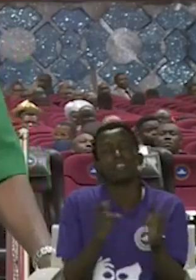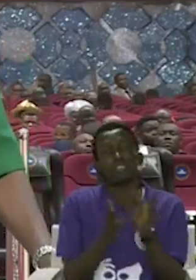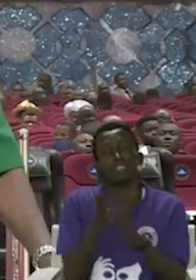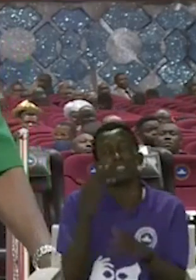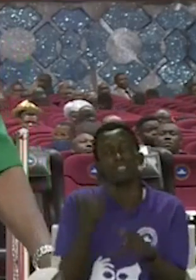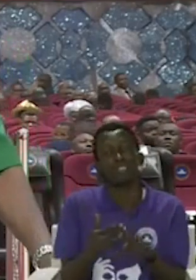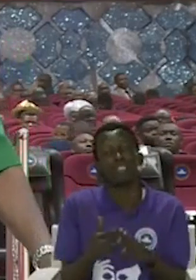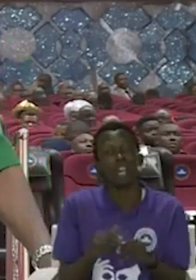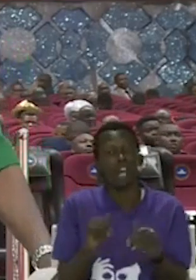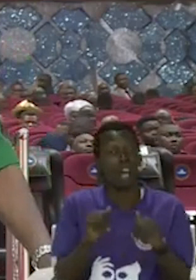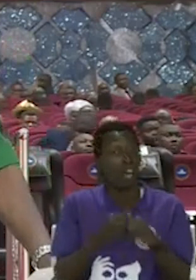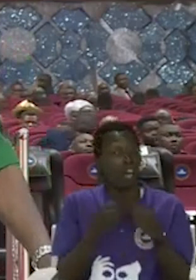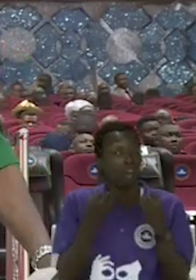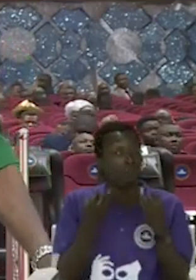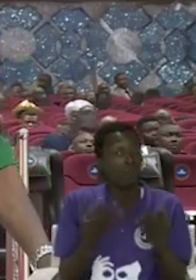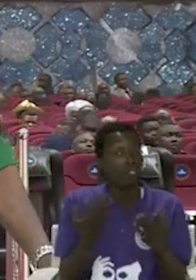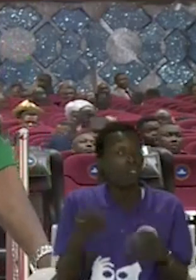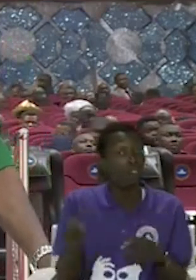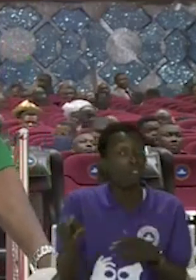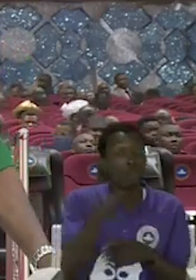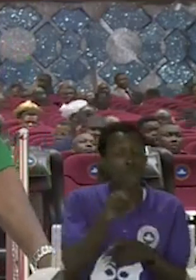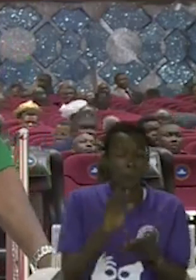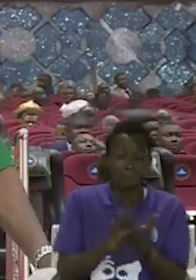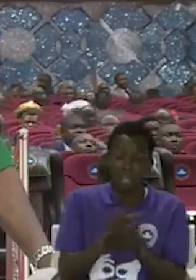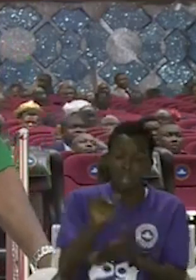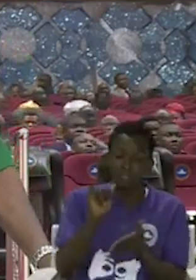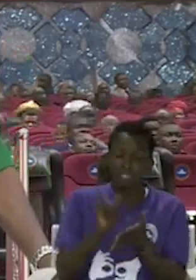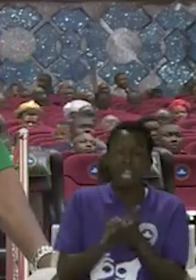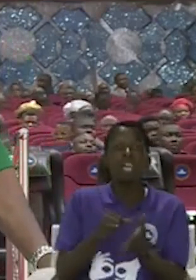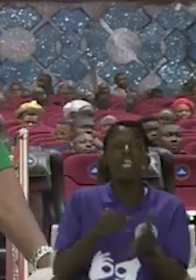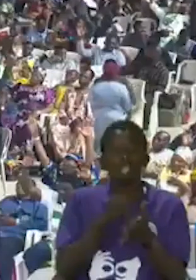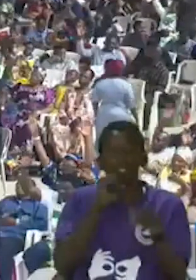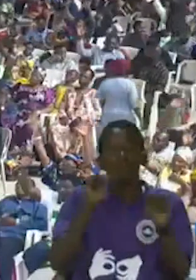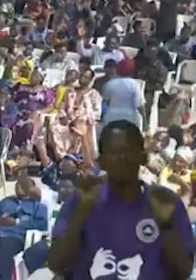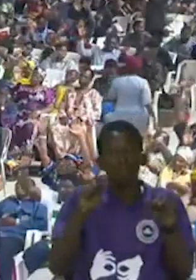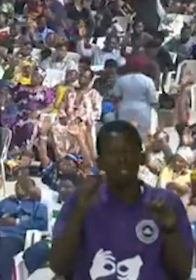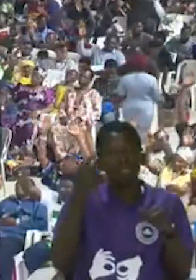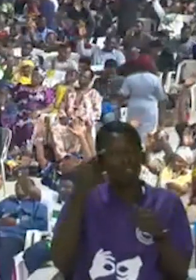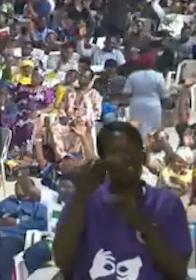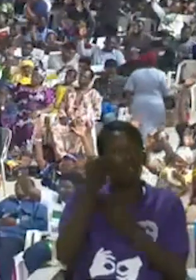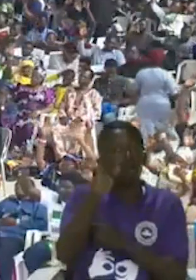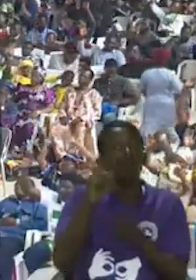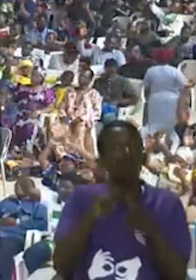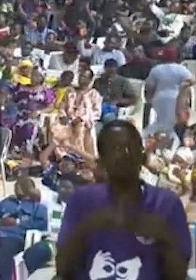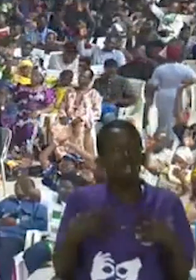How many of you believe that it is possible for God to heal our land?